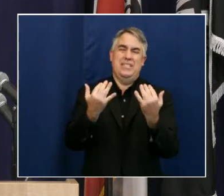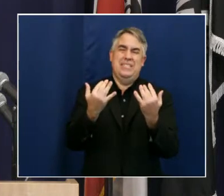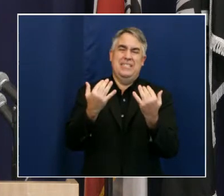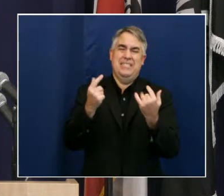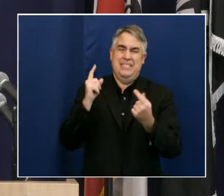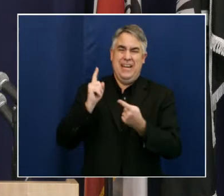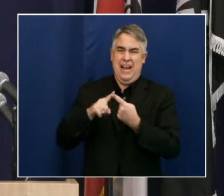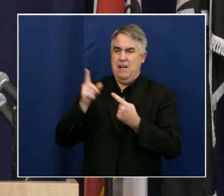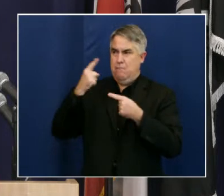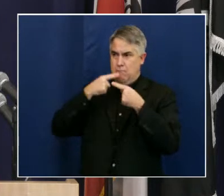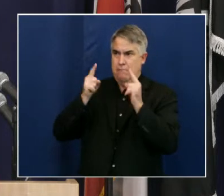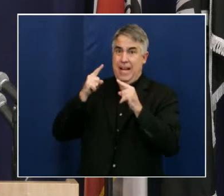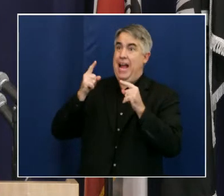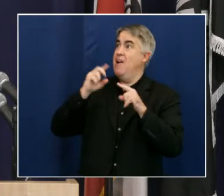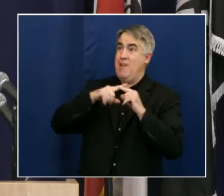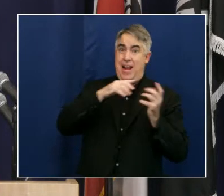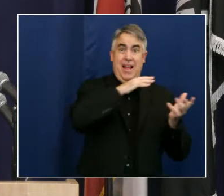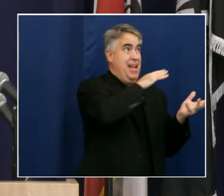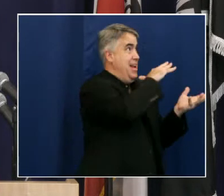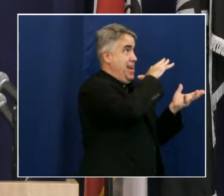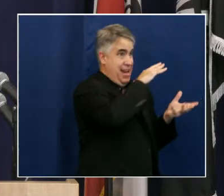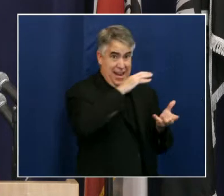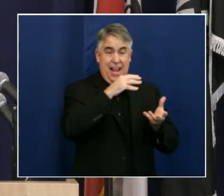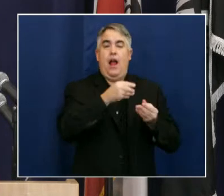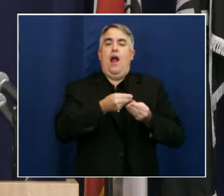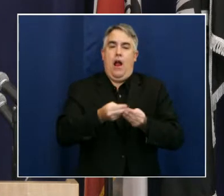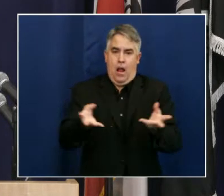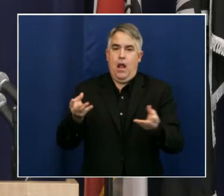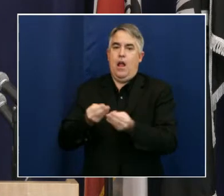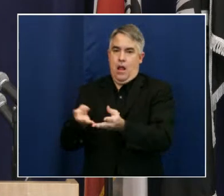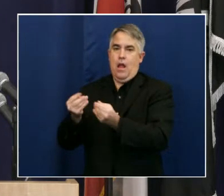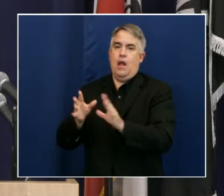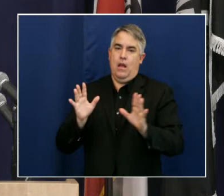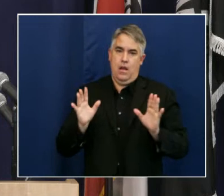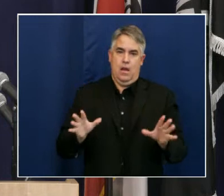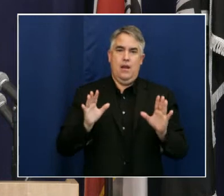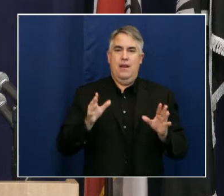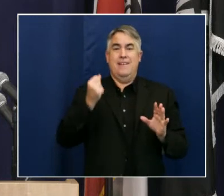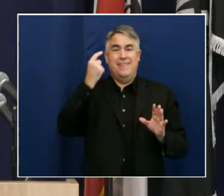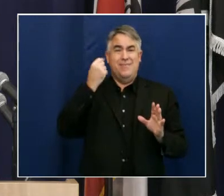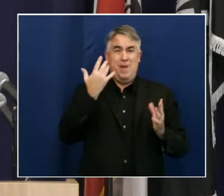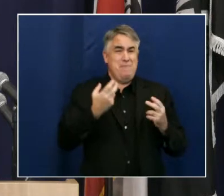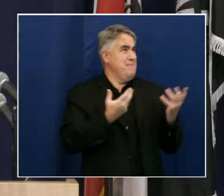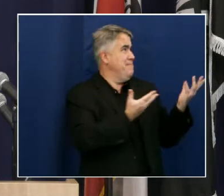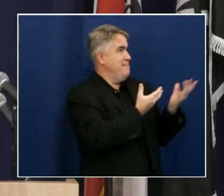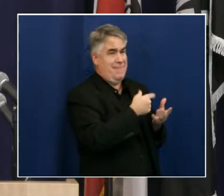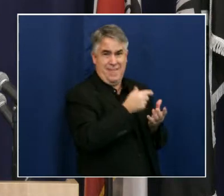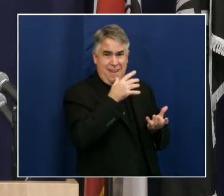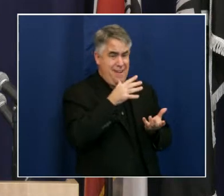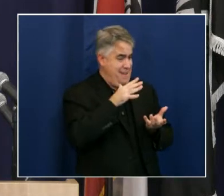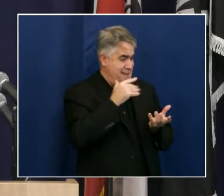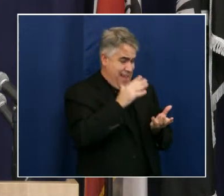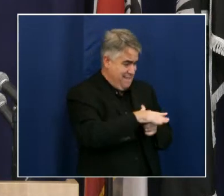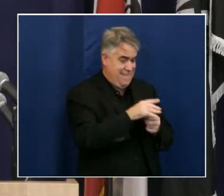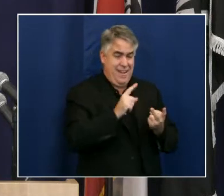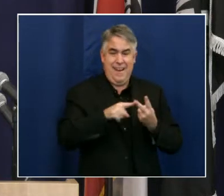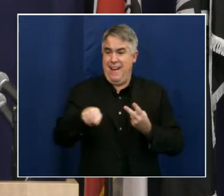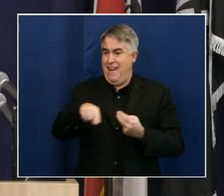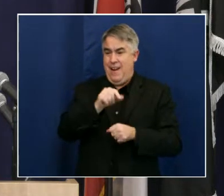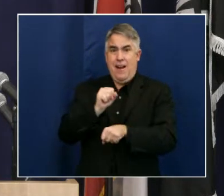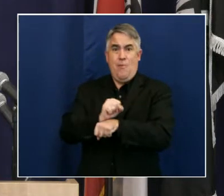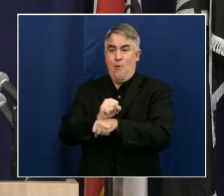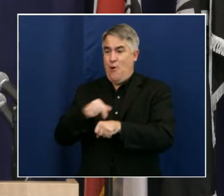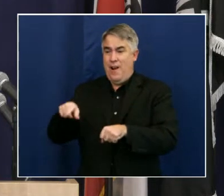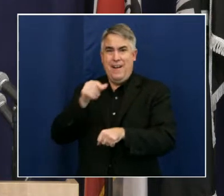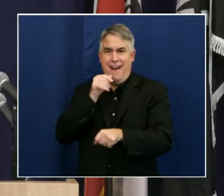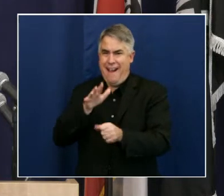quantities nor the staffing and ability to do mass vaccinations. My sense is as they are ready and have those eligible, they will